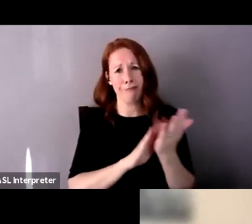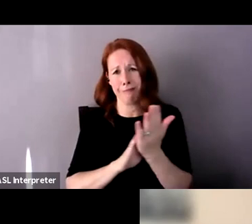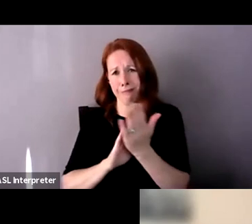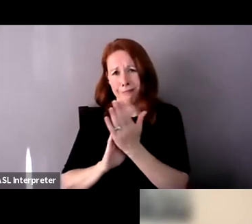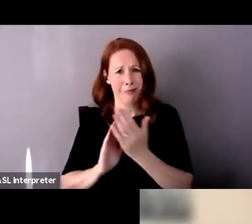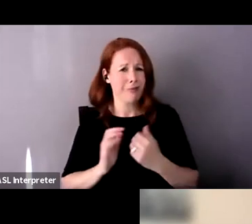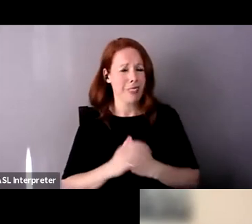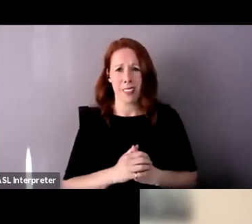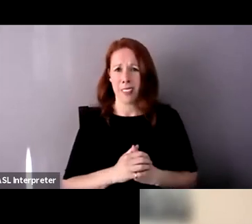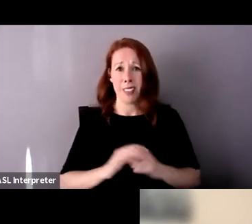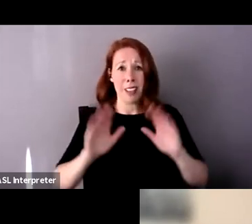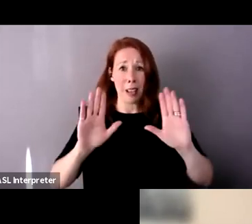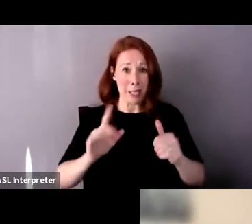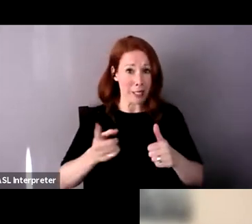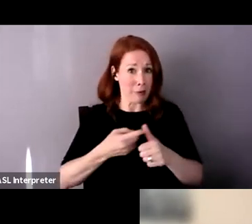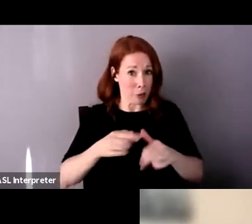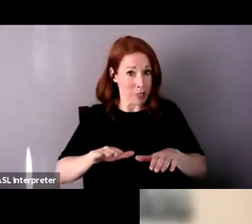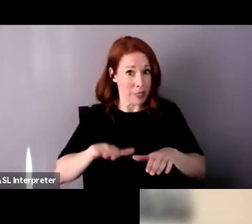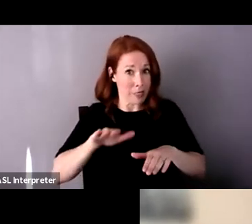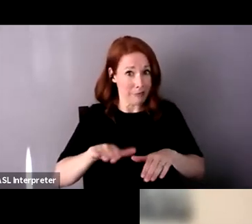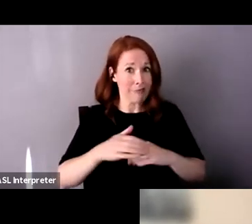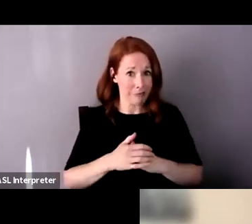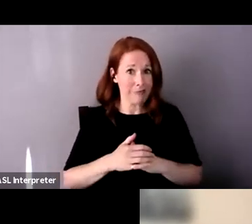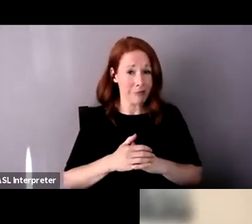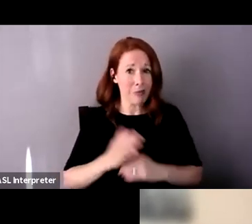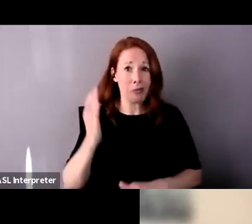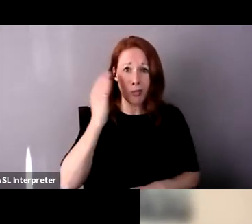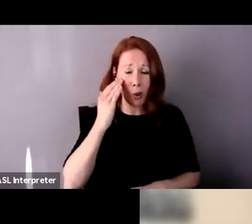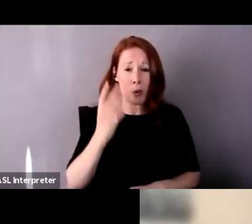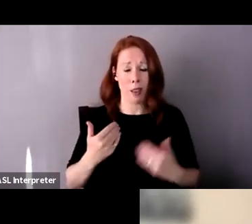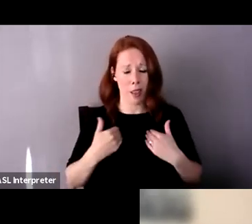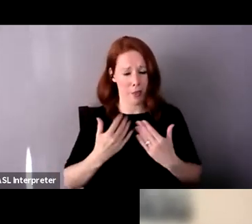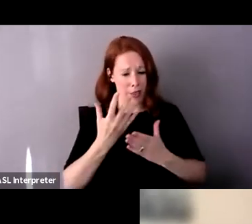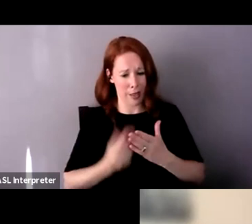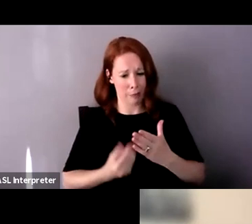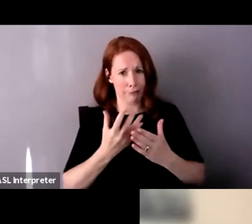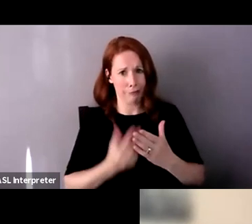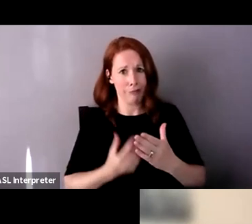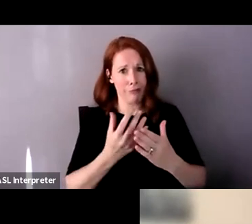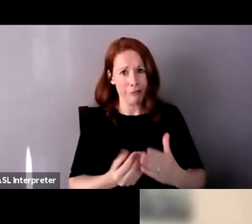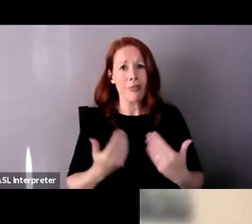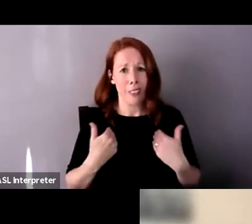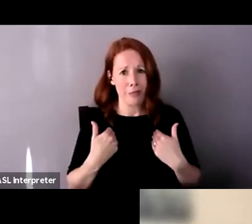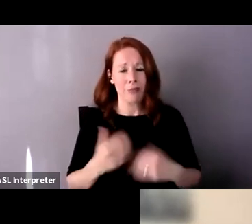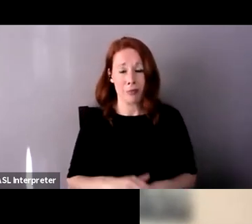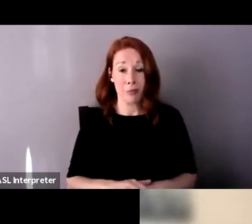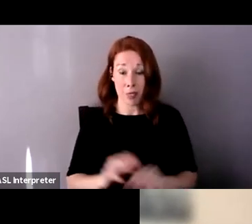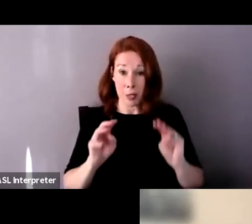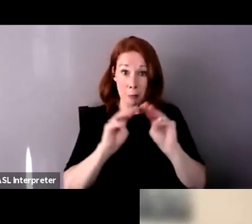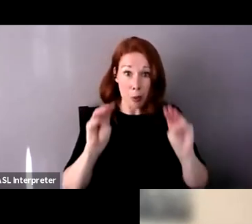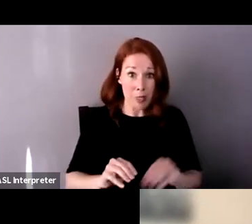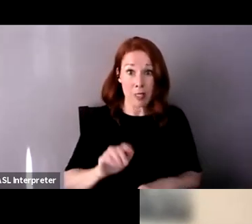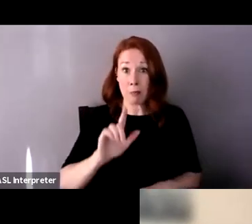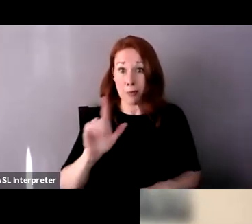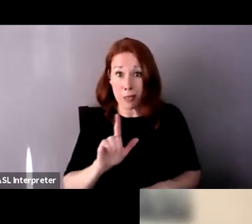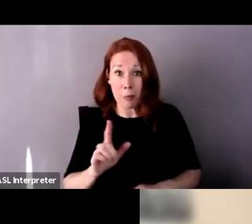is, you know, an amazing first step to realize that there are gaps. And especially if you want your museum, your library to